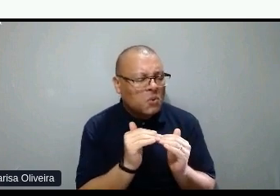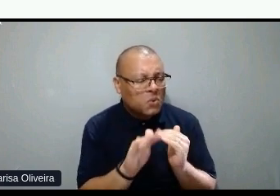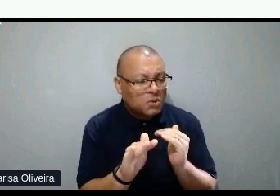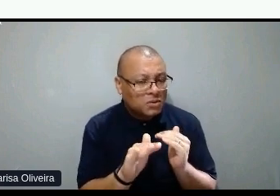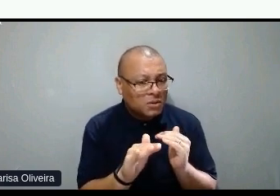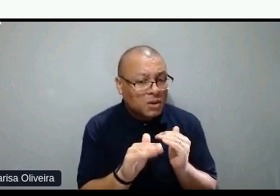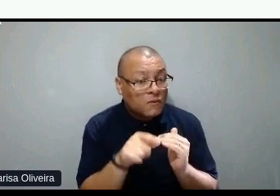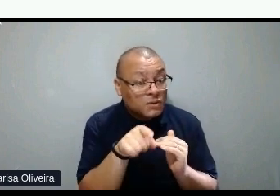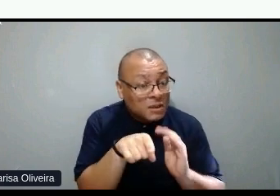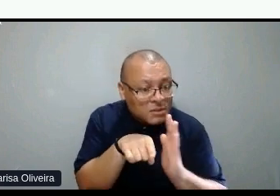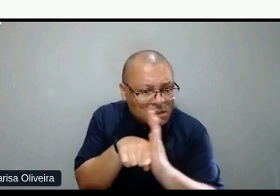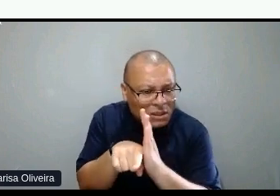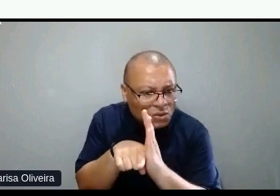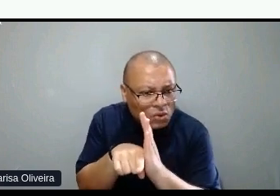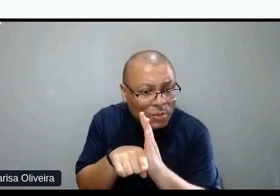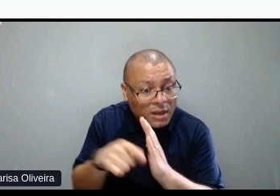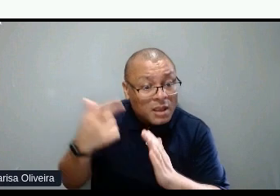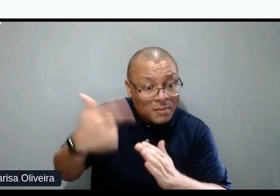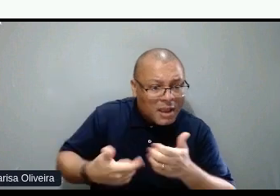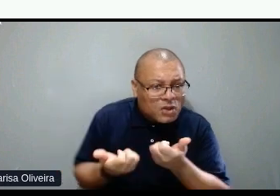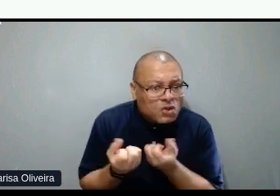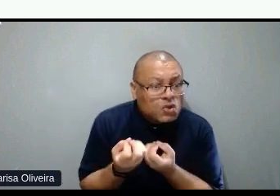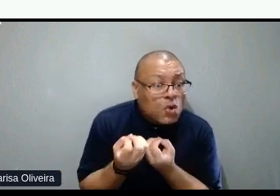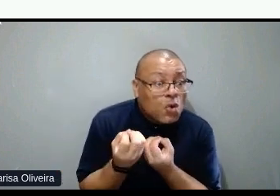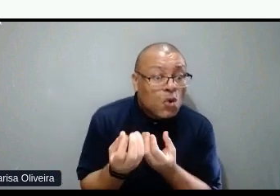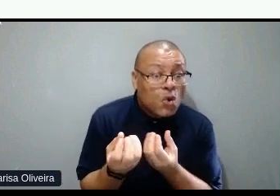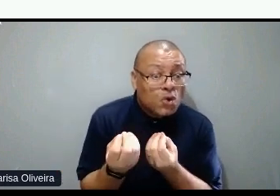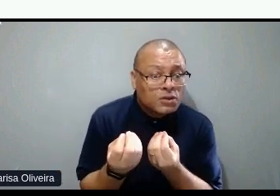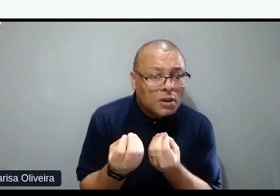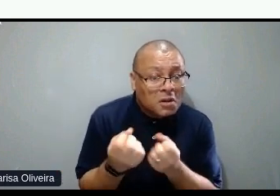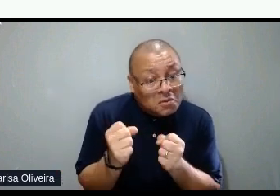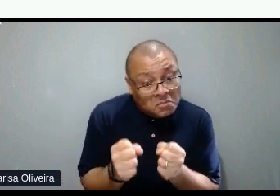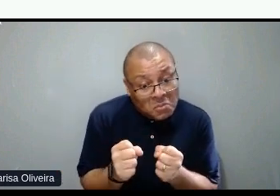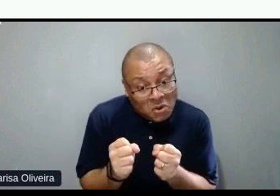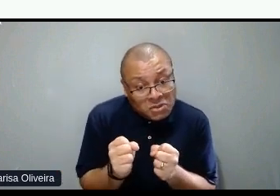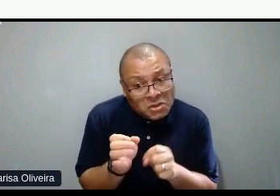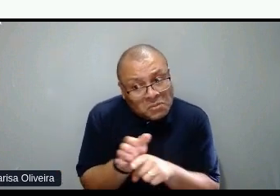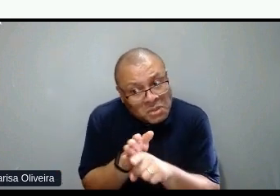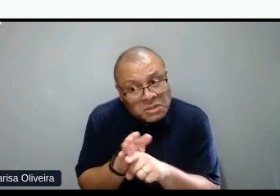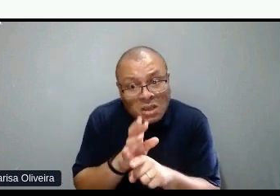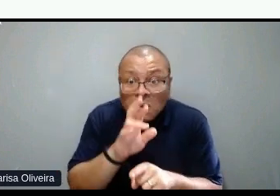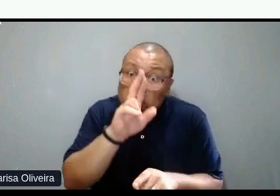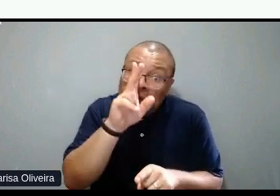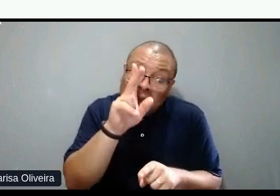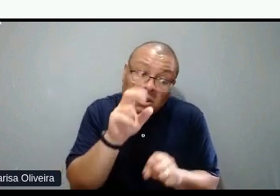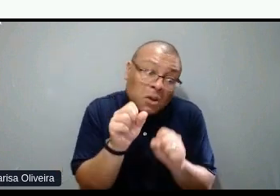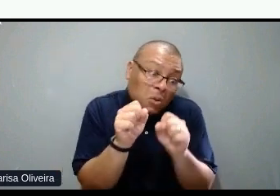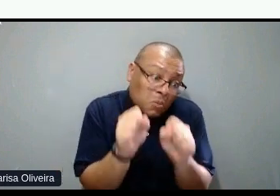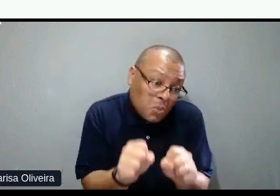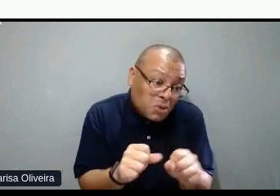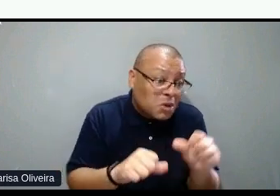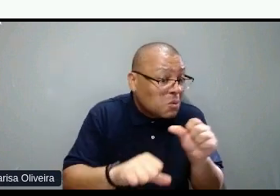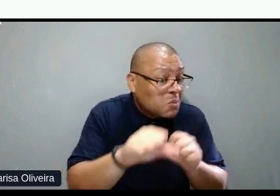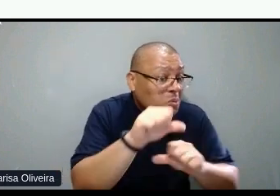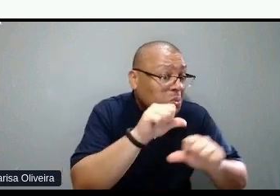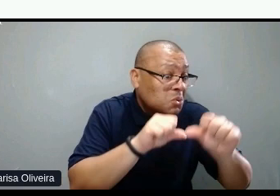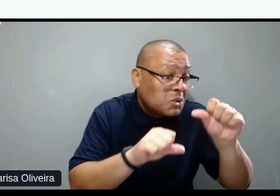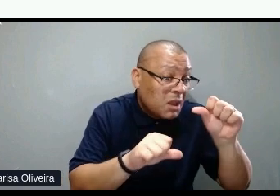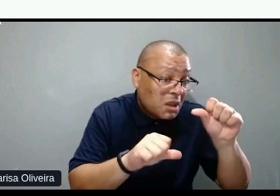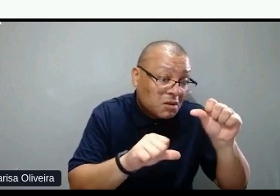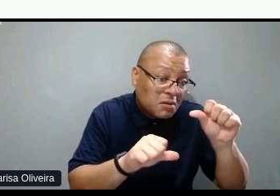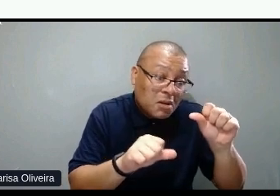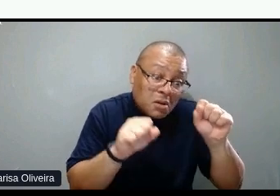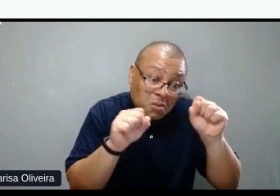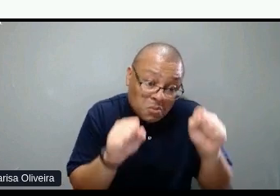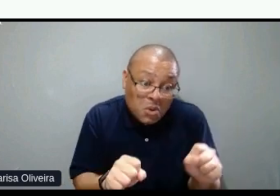into. Um, if you make a mistake, like I had a friend who works at Spotify who once took all of